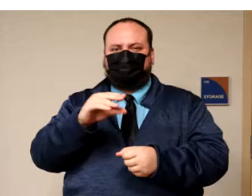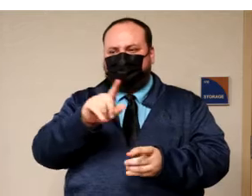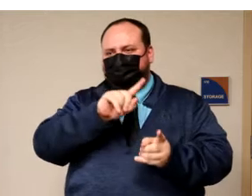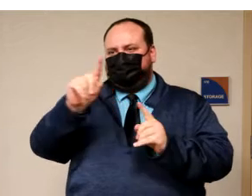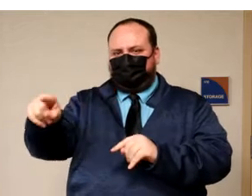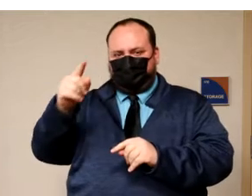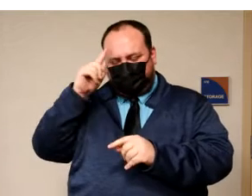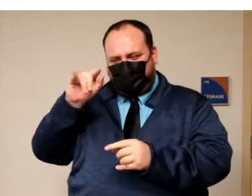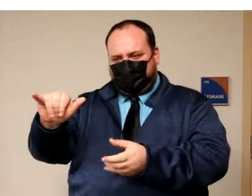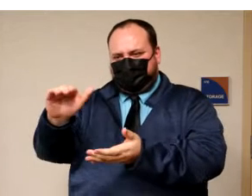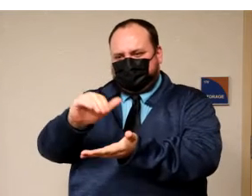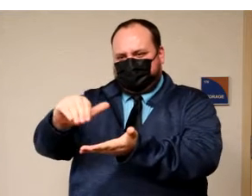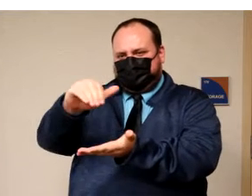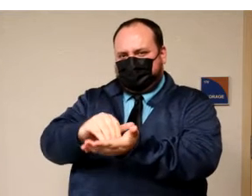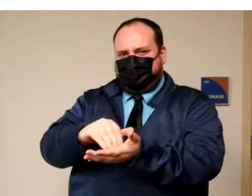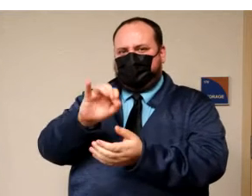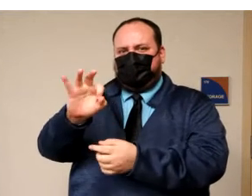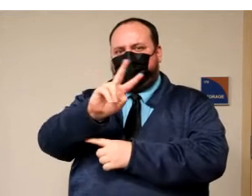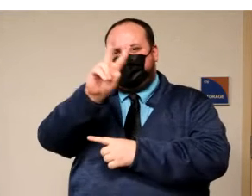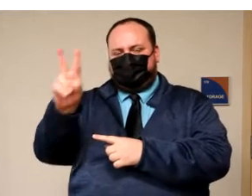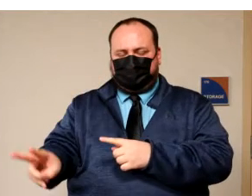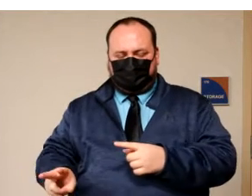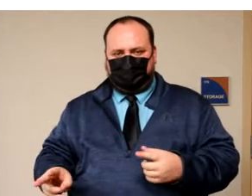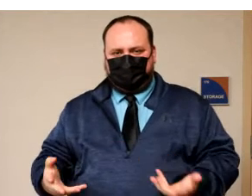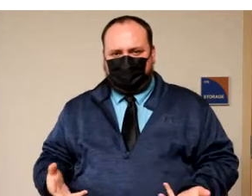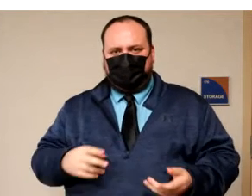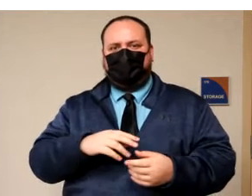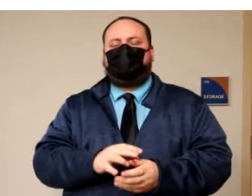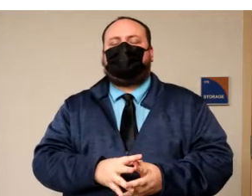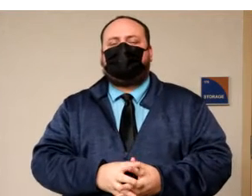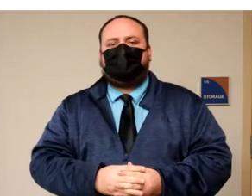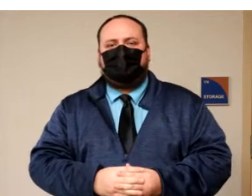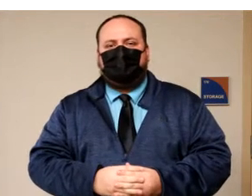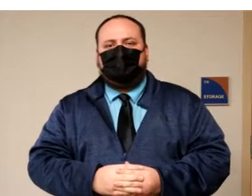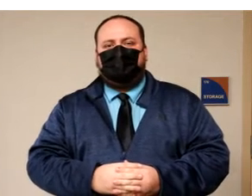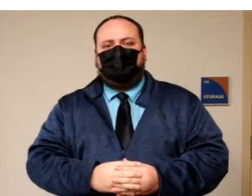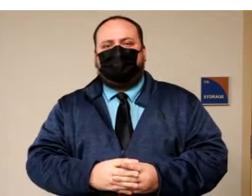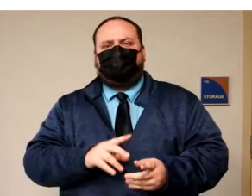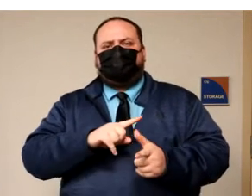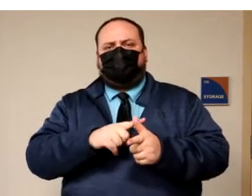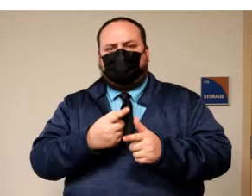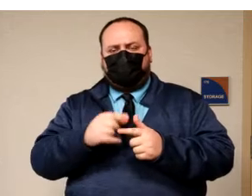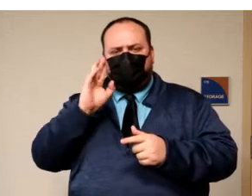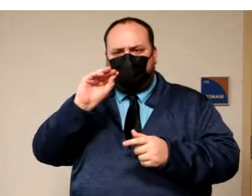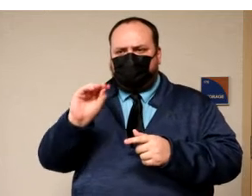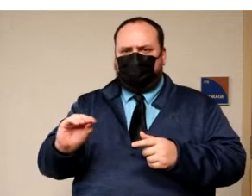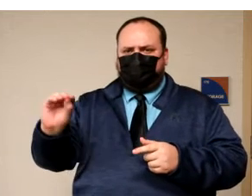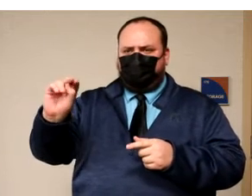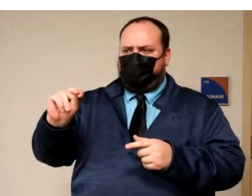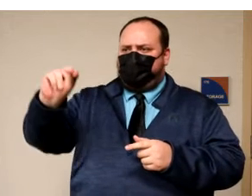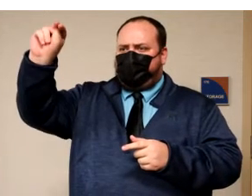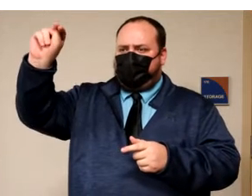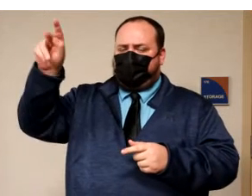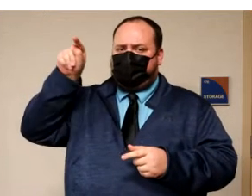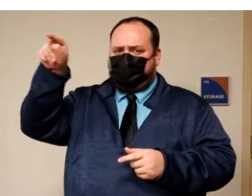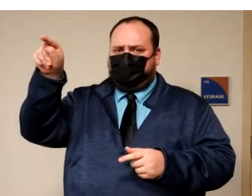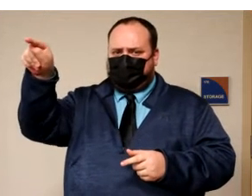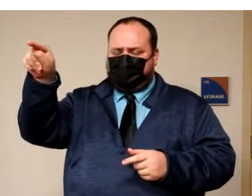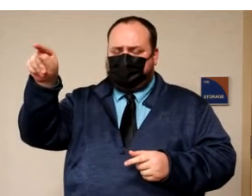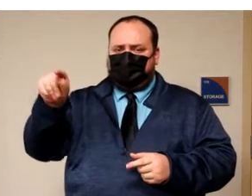of Visalia to get the population that it needs. And then we'll move up here north from that.